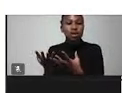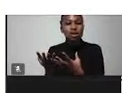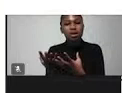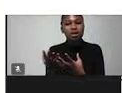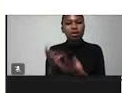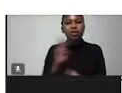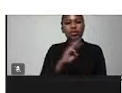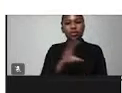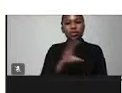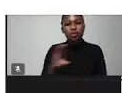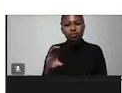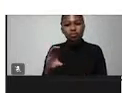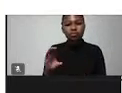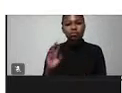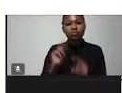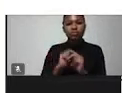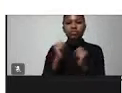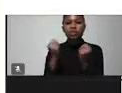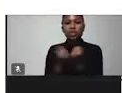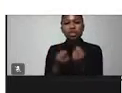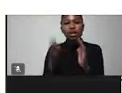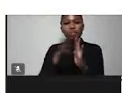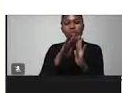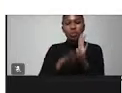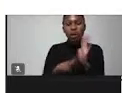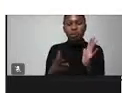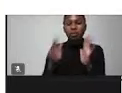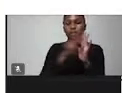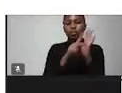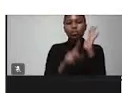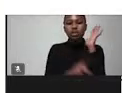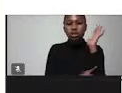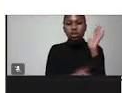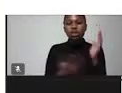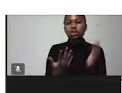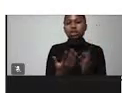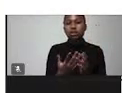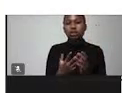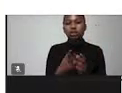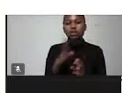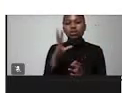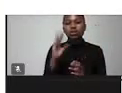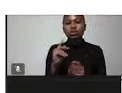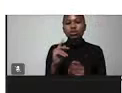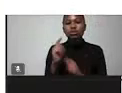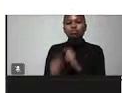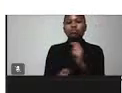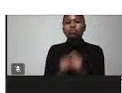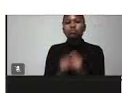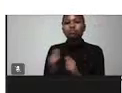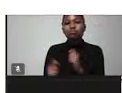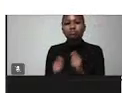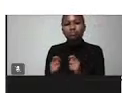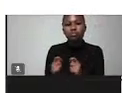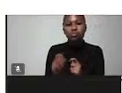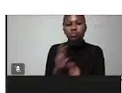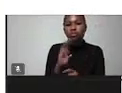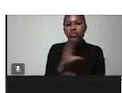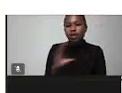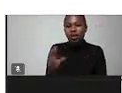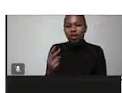Cape representational national programs and policies. So traditionally, provinces hasn't really had a seat at the table with regards to